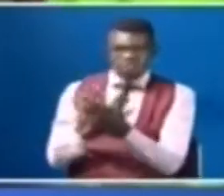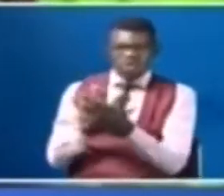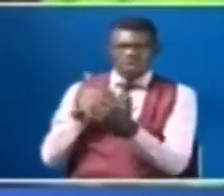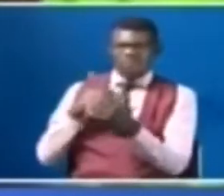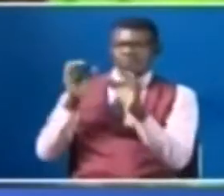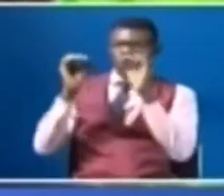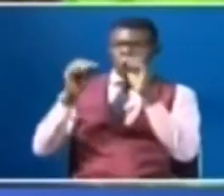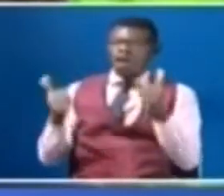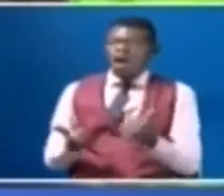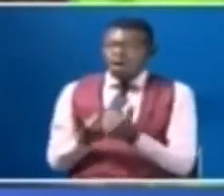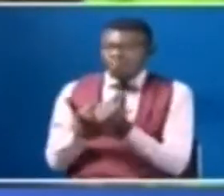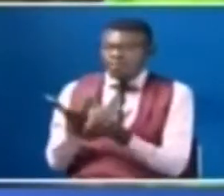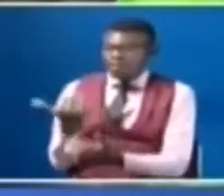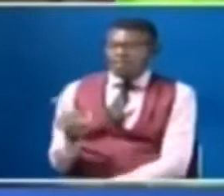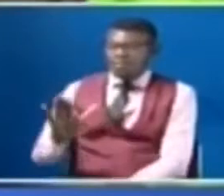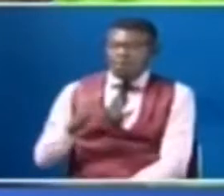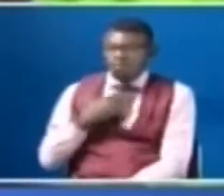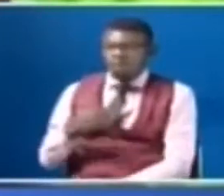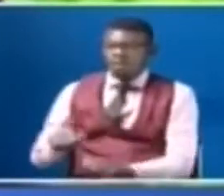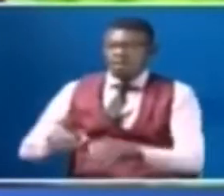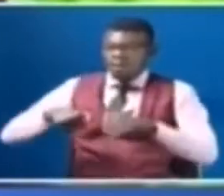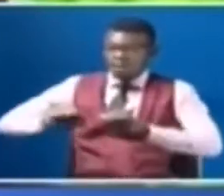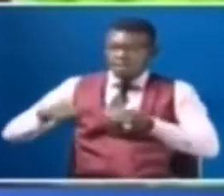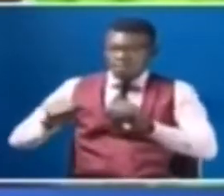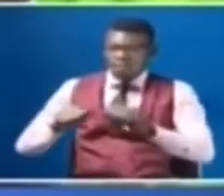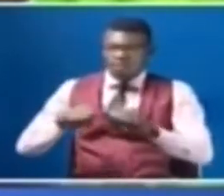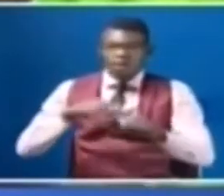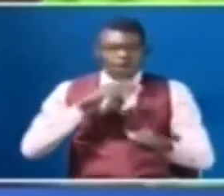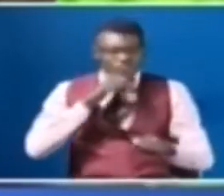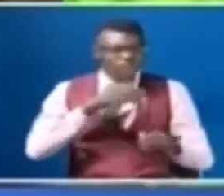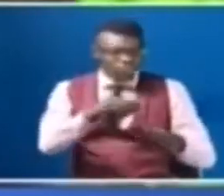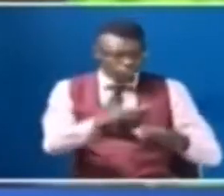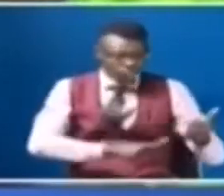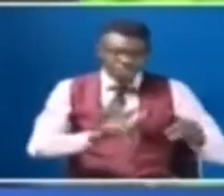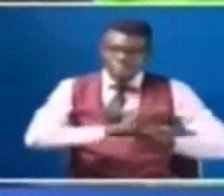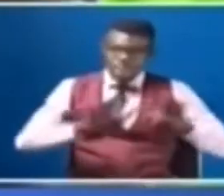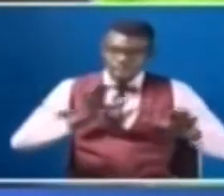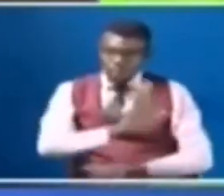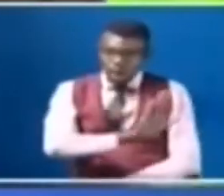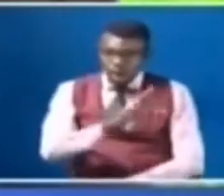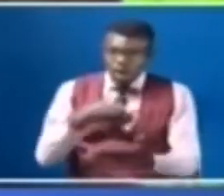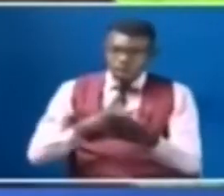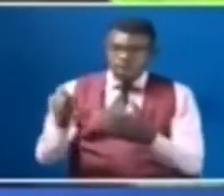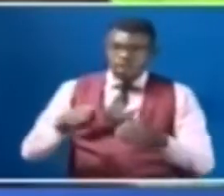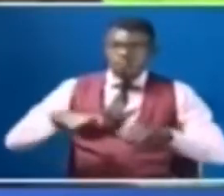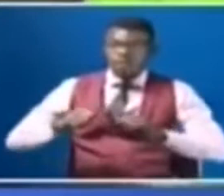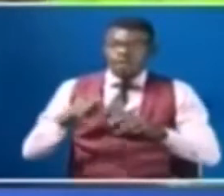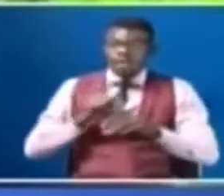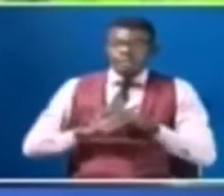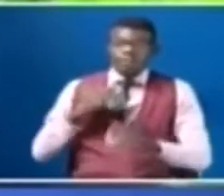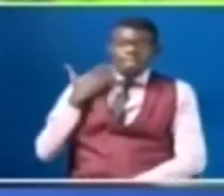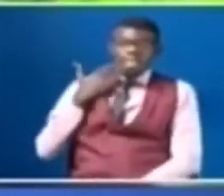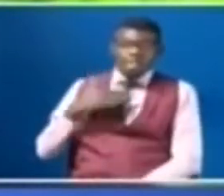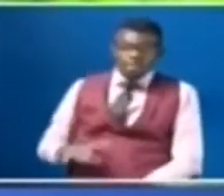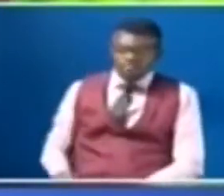wako anataka pikipiki, anakusihi baba uuze kipande cha shamba ili apate kununuliwa pikipiki. Ukikataa tu akwambia